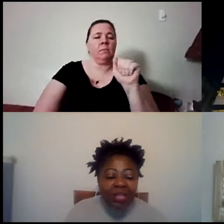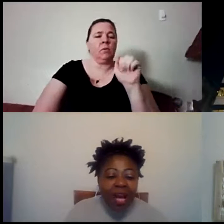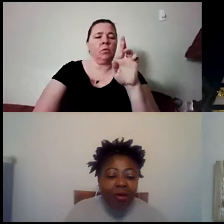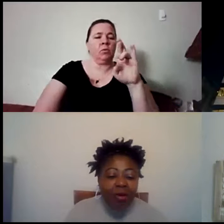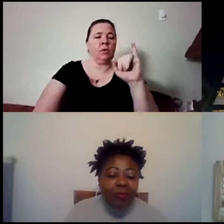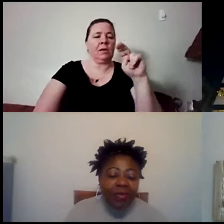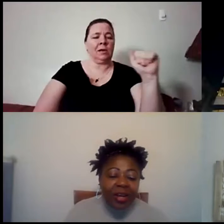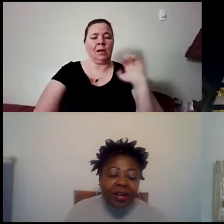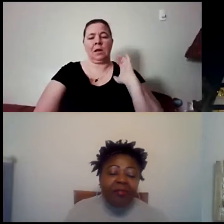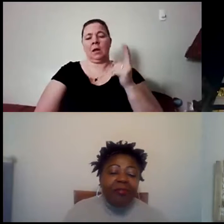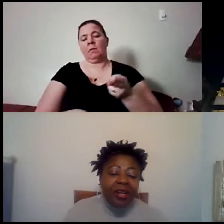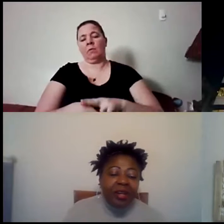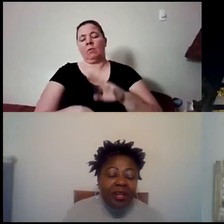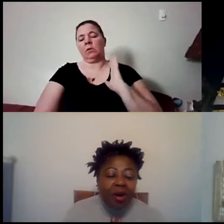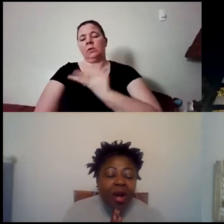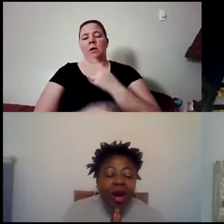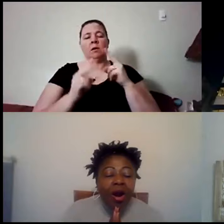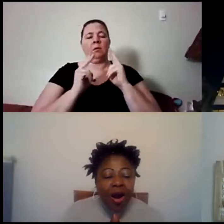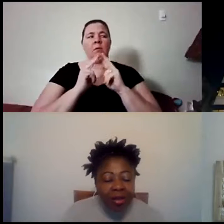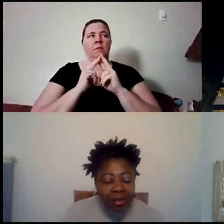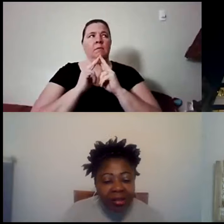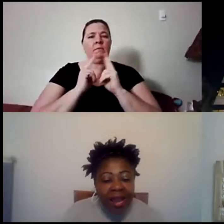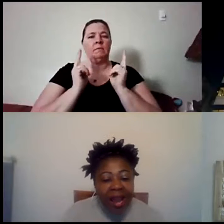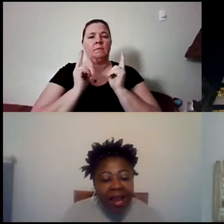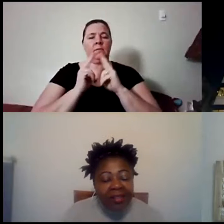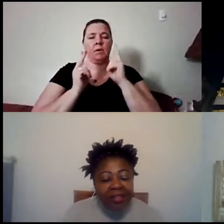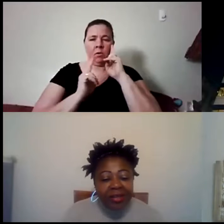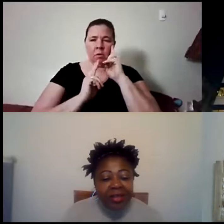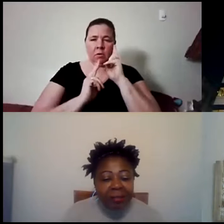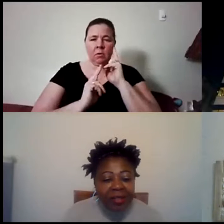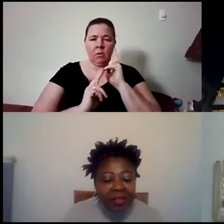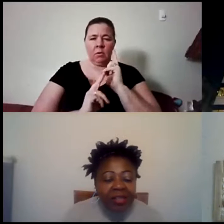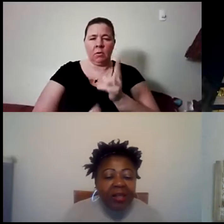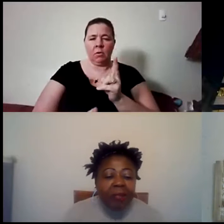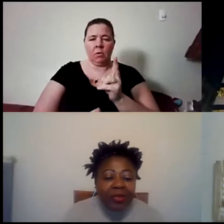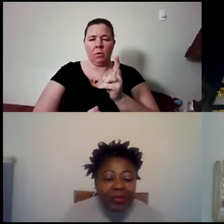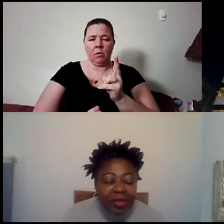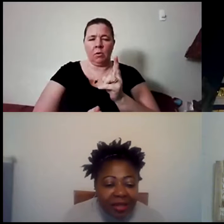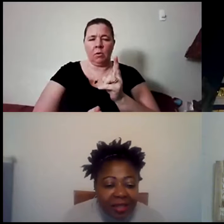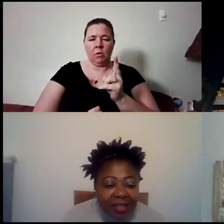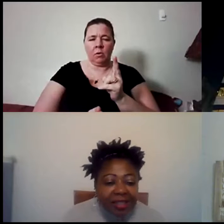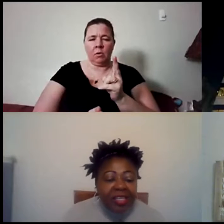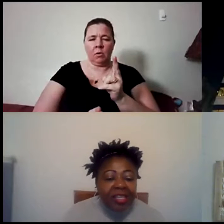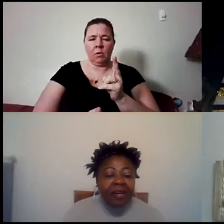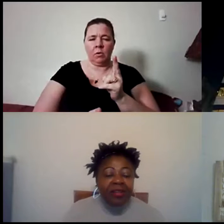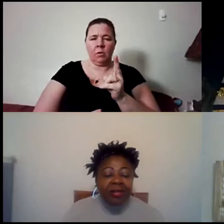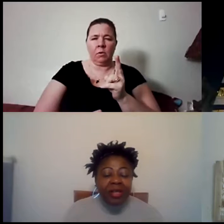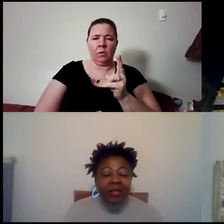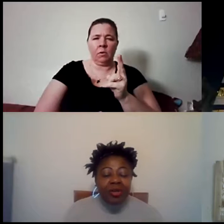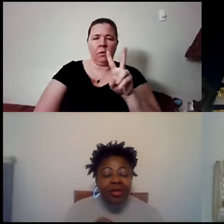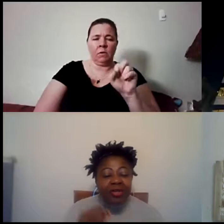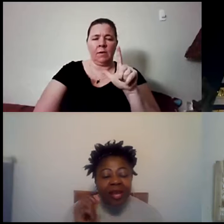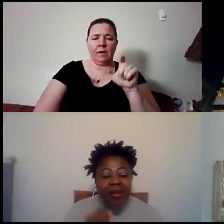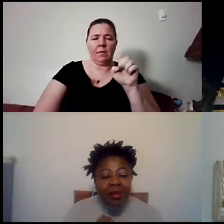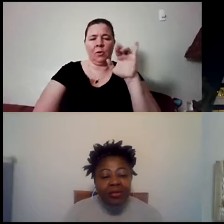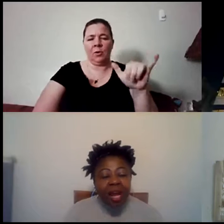course, our very, very honored and respected translator here, Valerie, who is